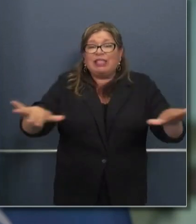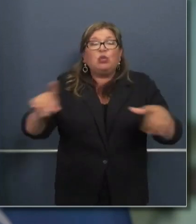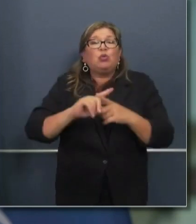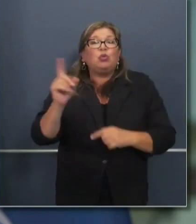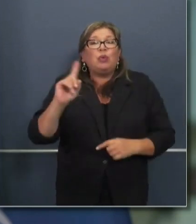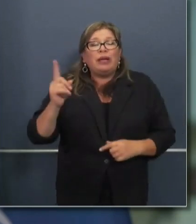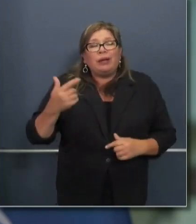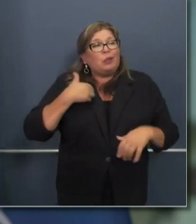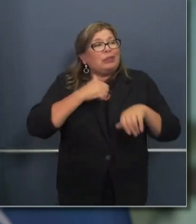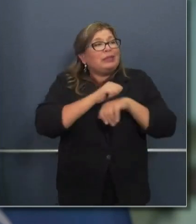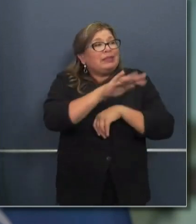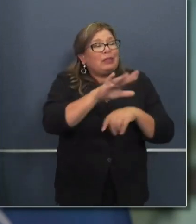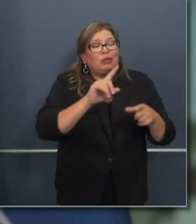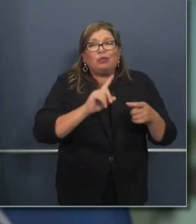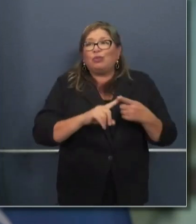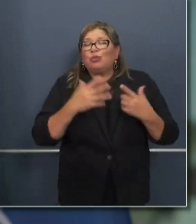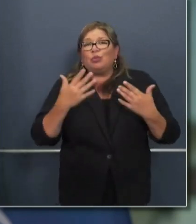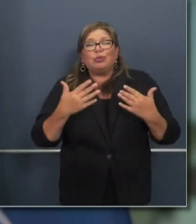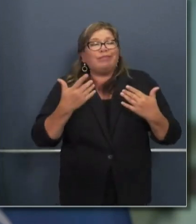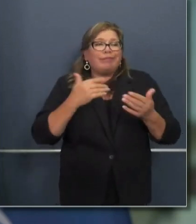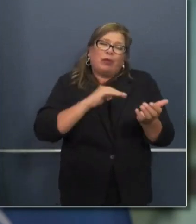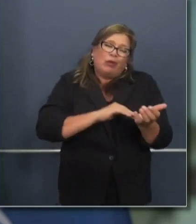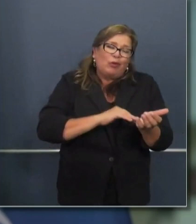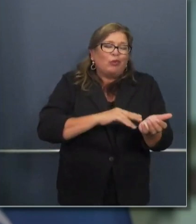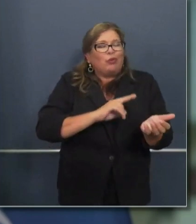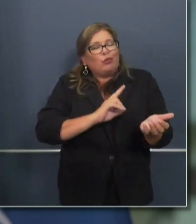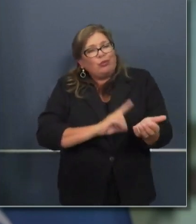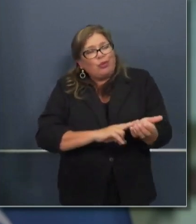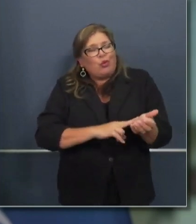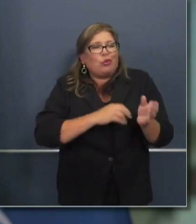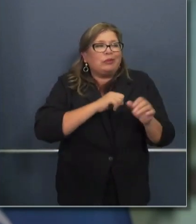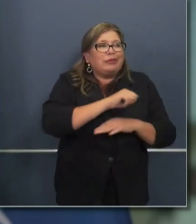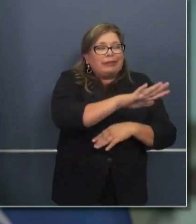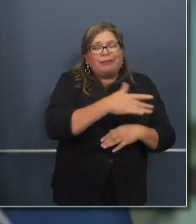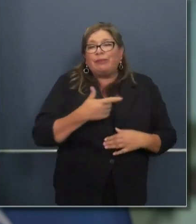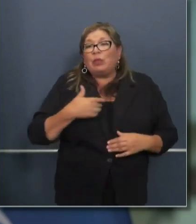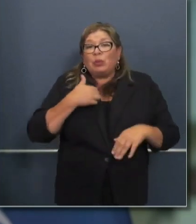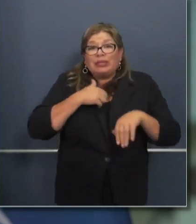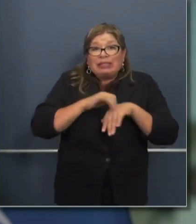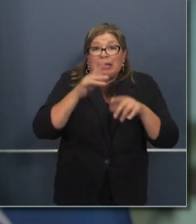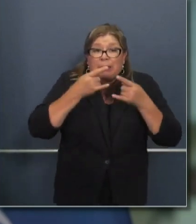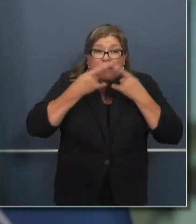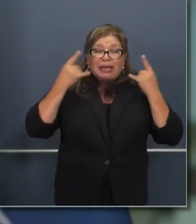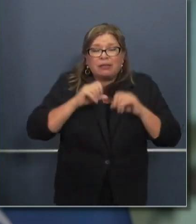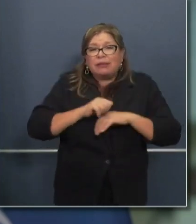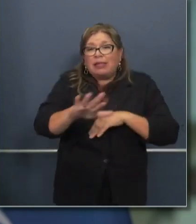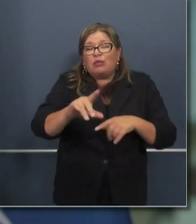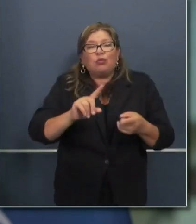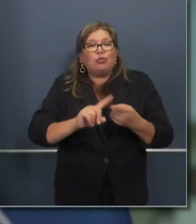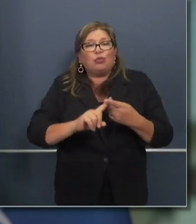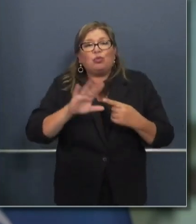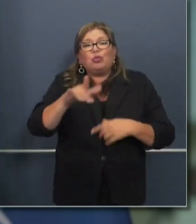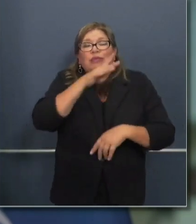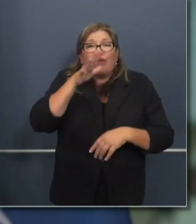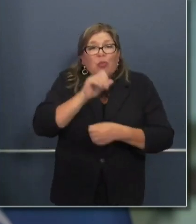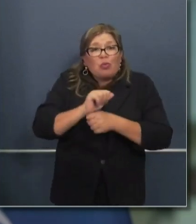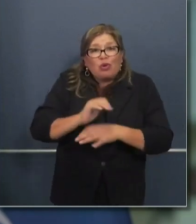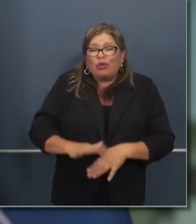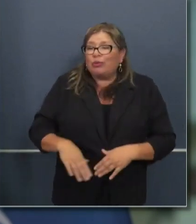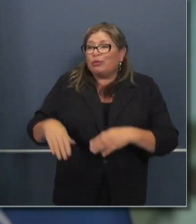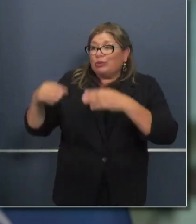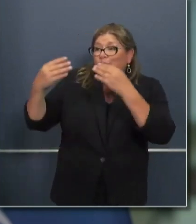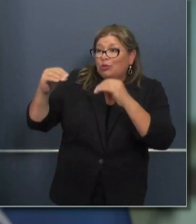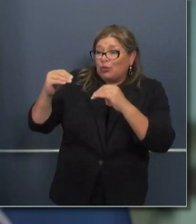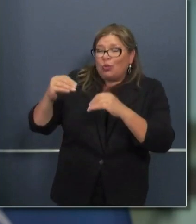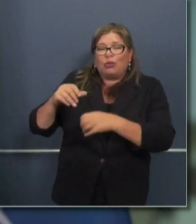system, obviously within the health and human service sector, the agricultural sector. We also, because of